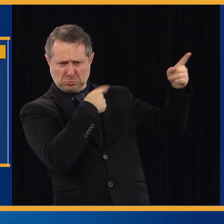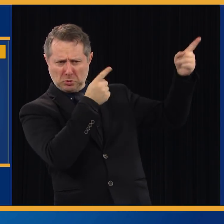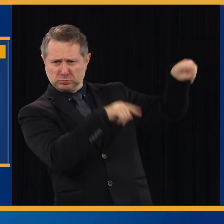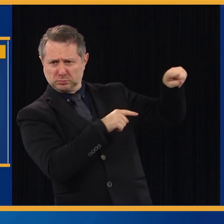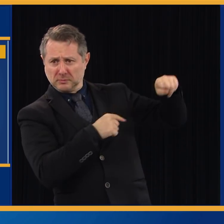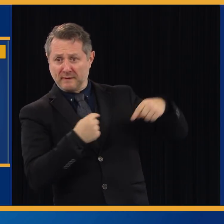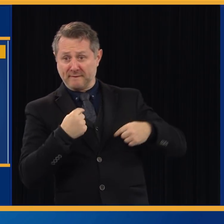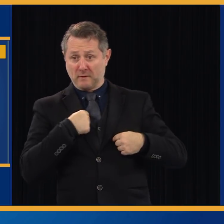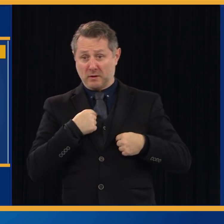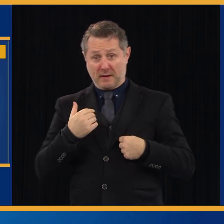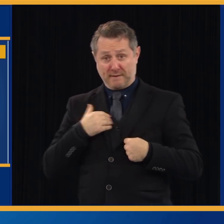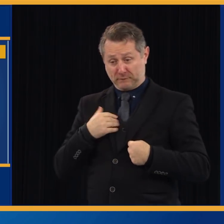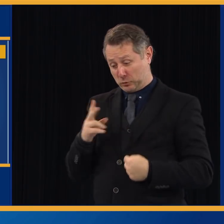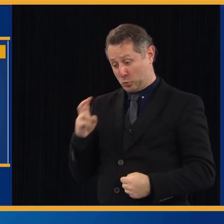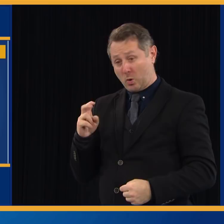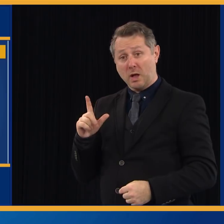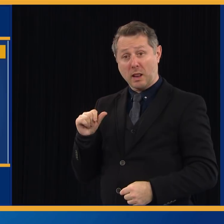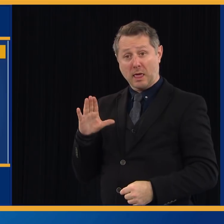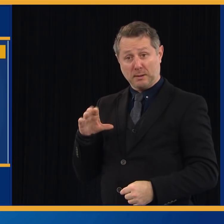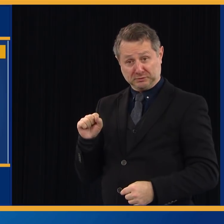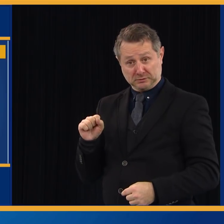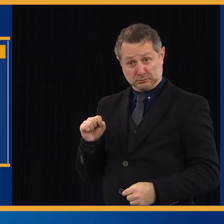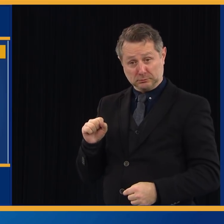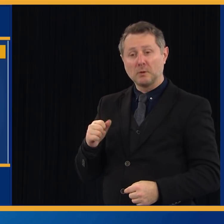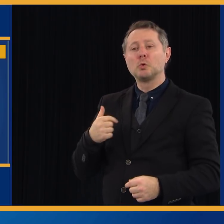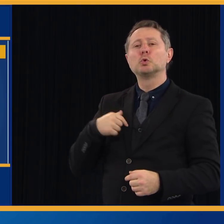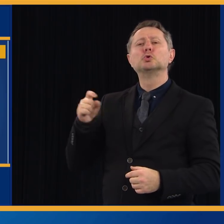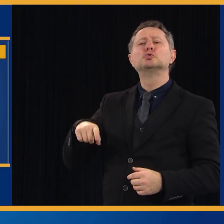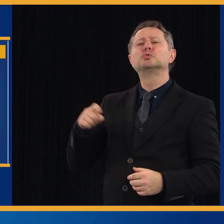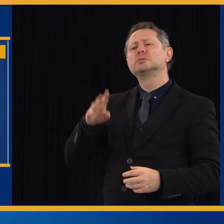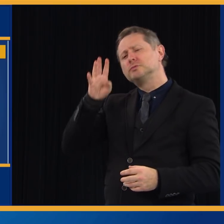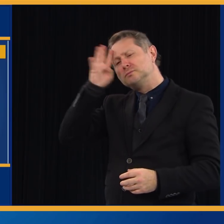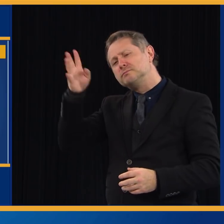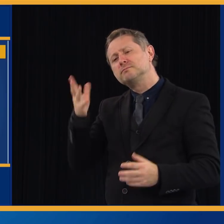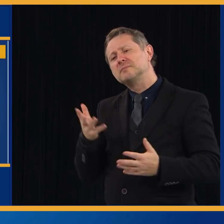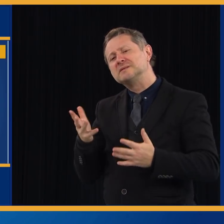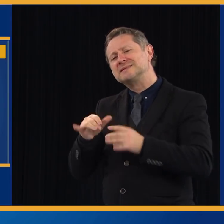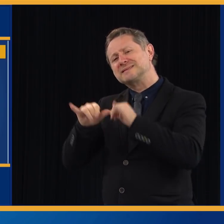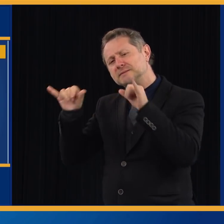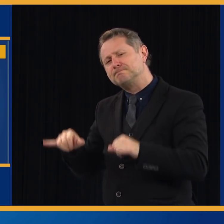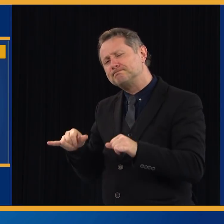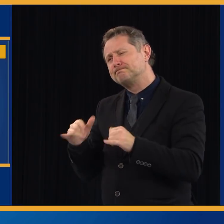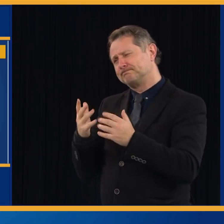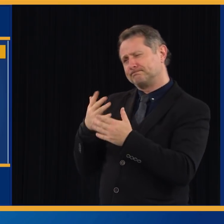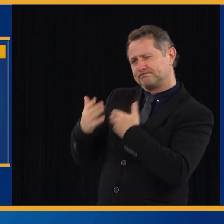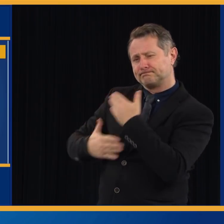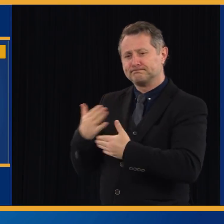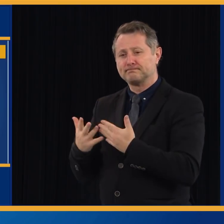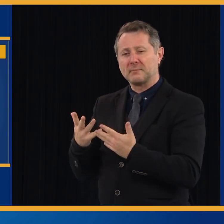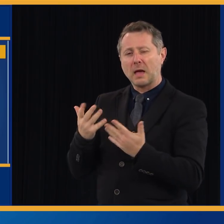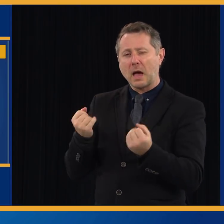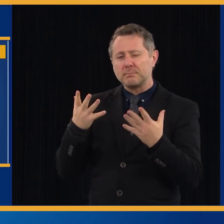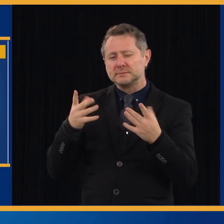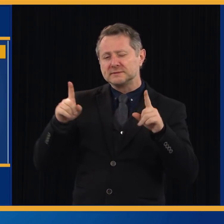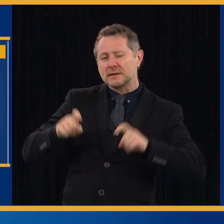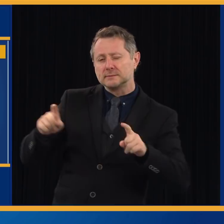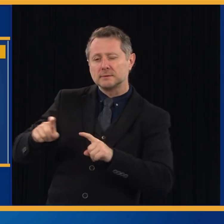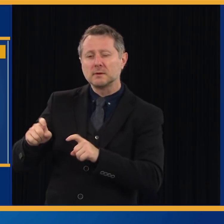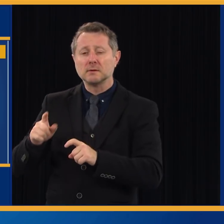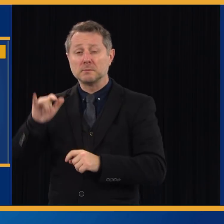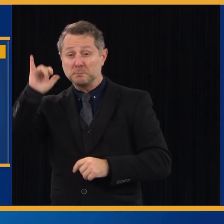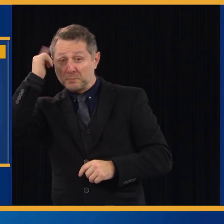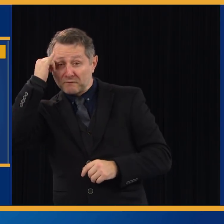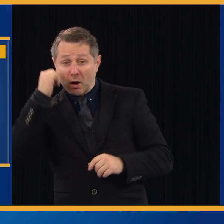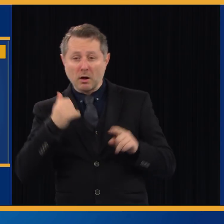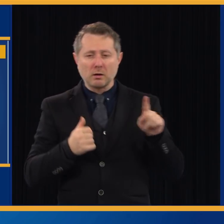labs. I should come up with a system that says how many tests in Buffalo, how many tests in Albany, how many tests